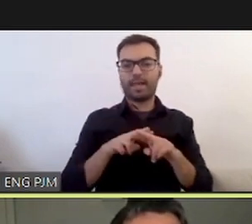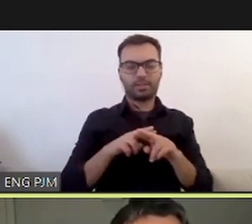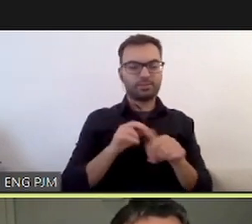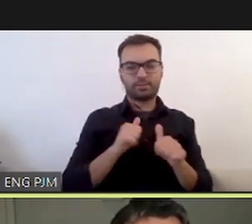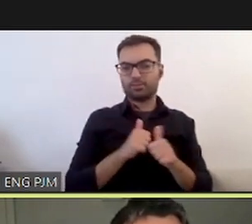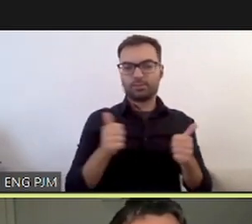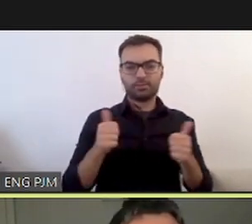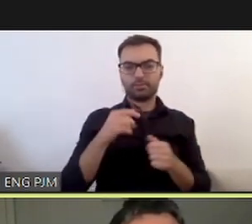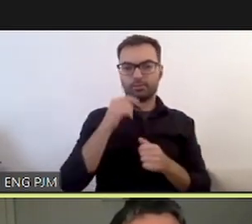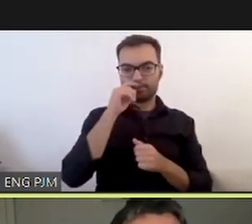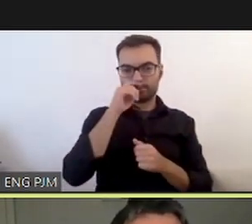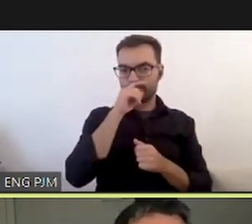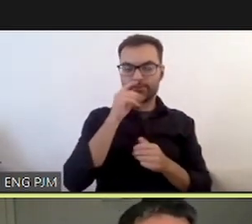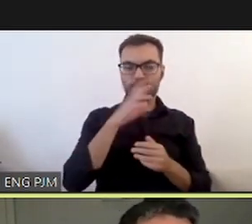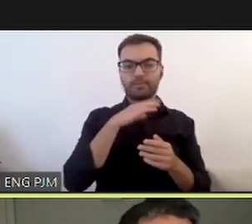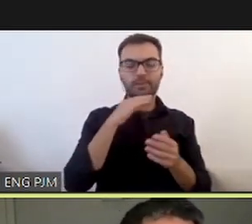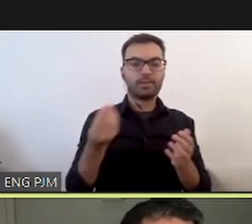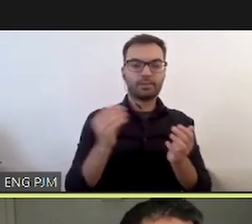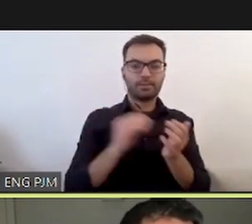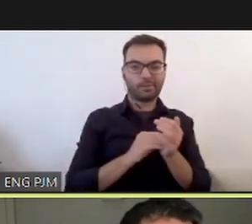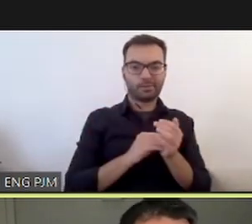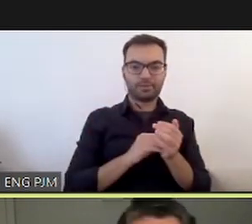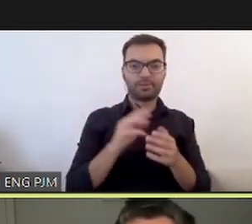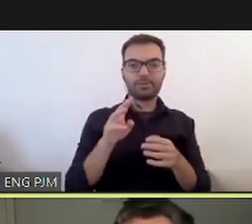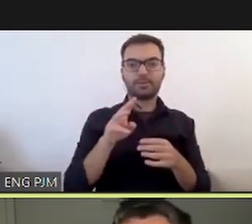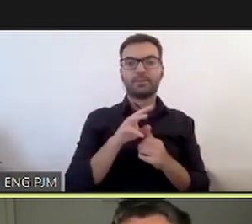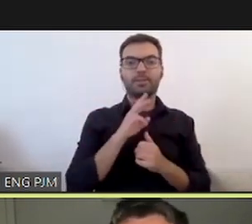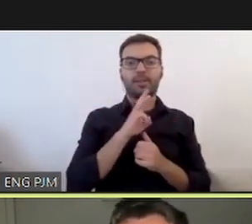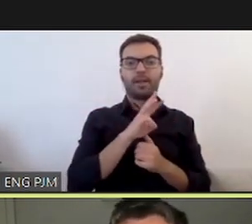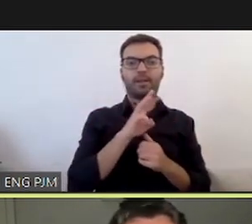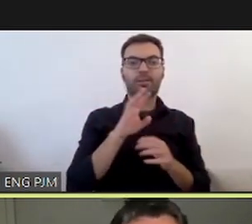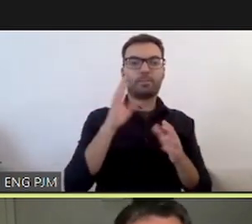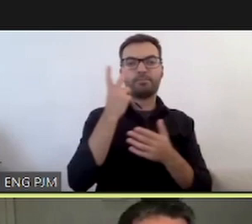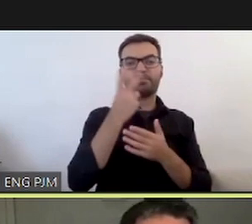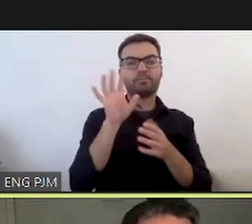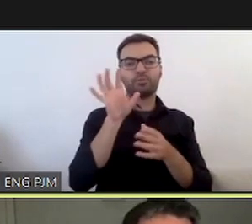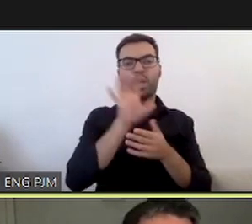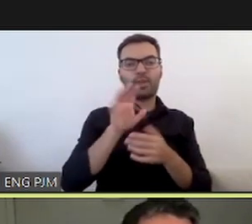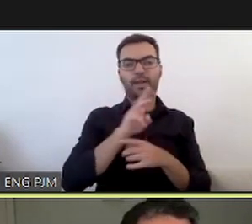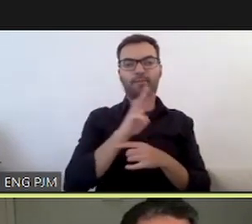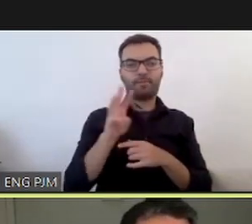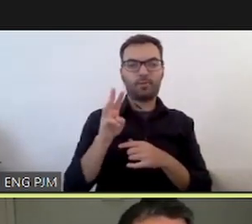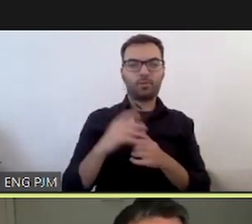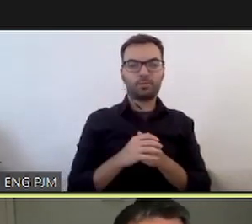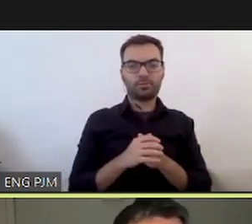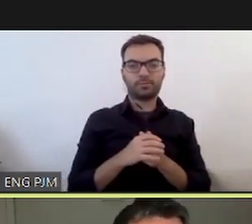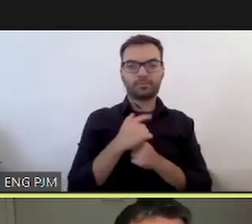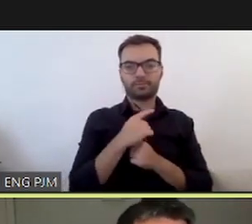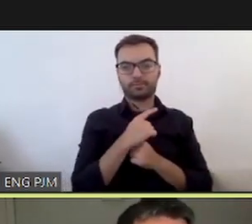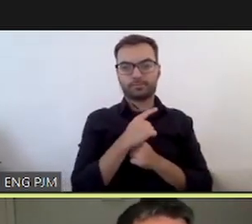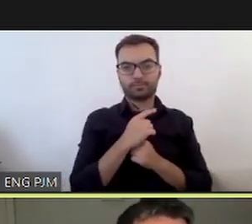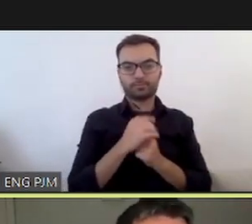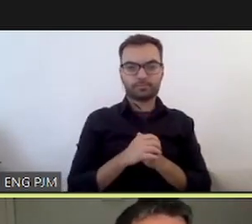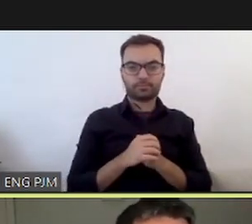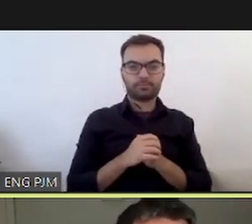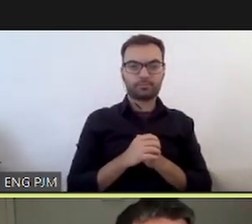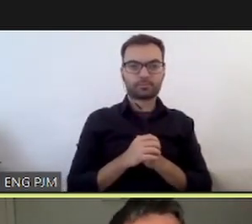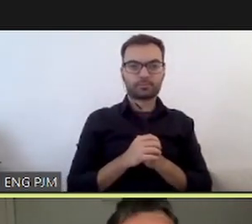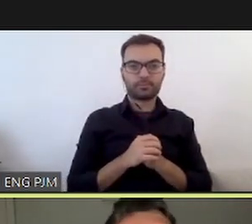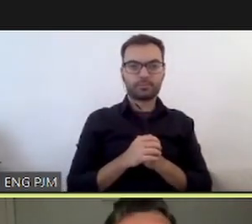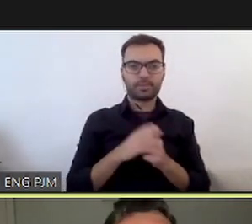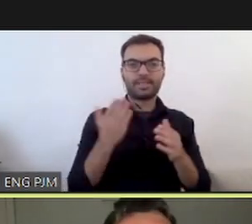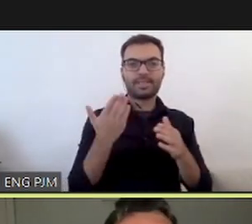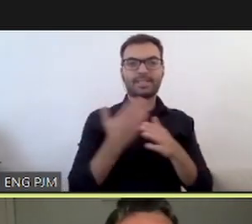just install in your browser tab. So it's listed here. I just set up this. So there's a